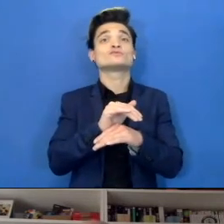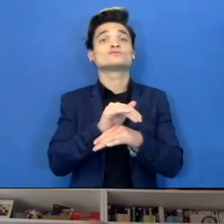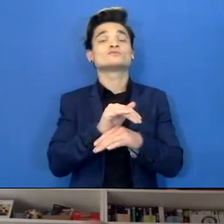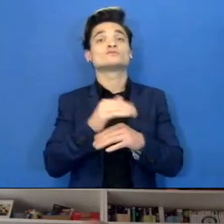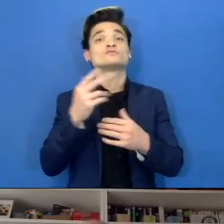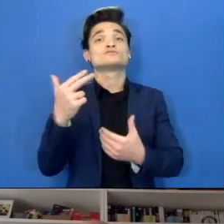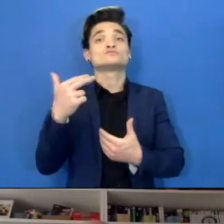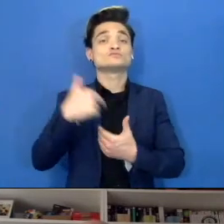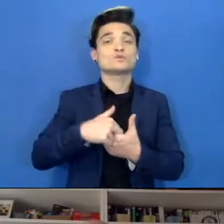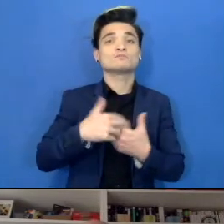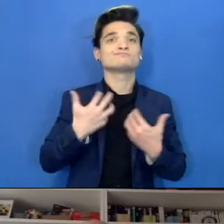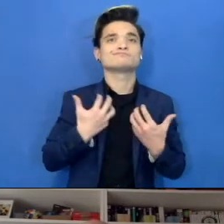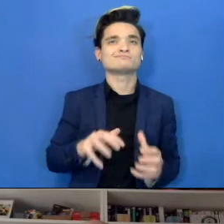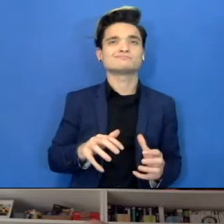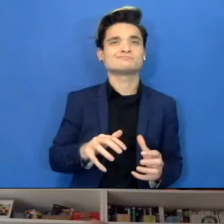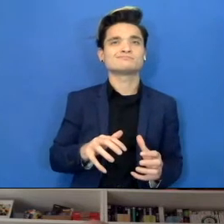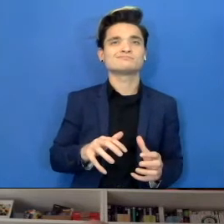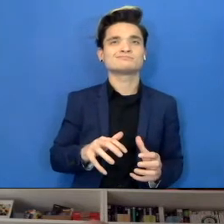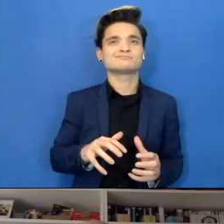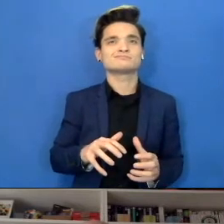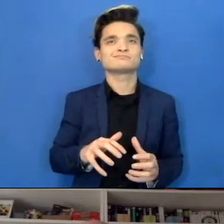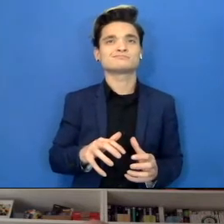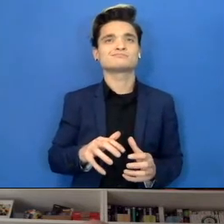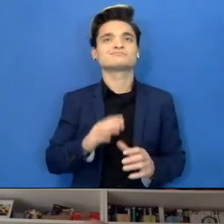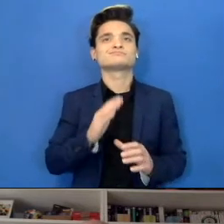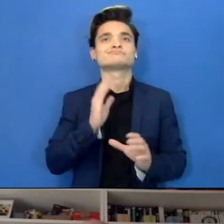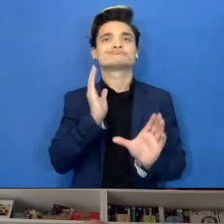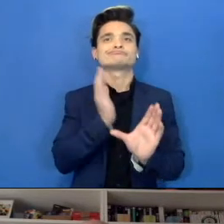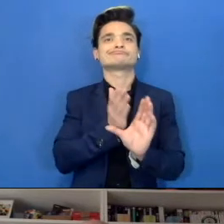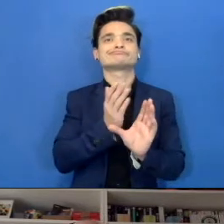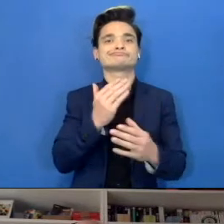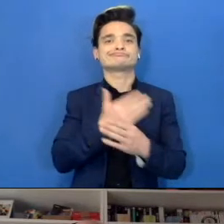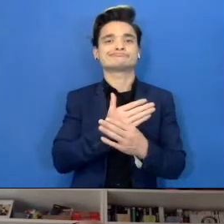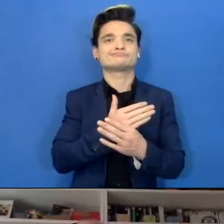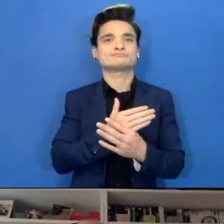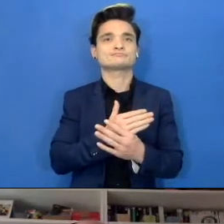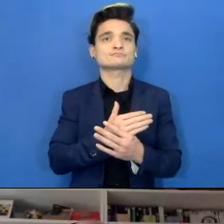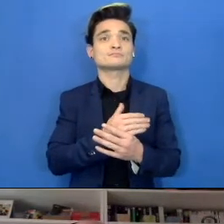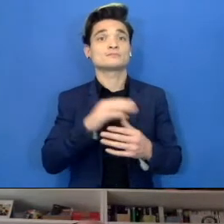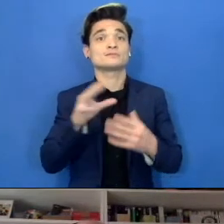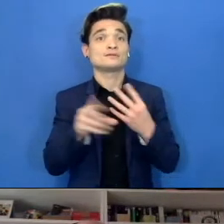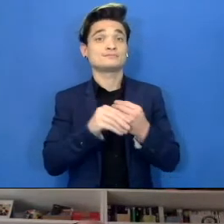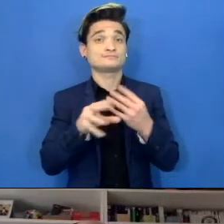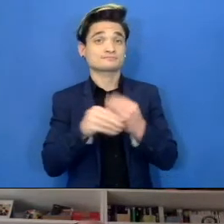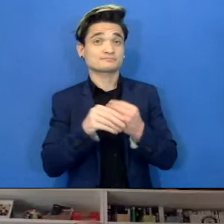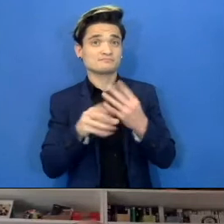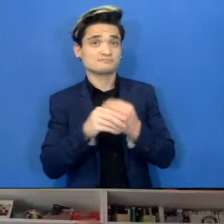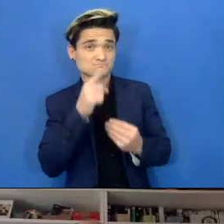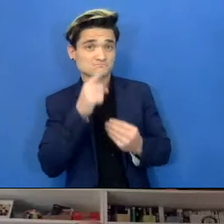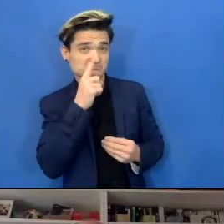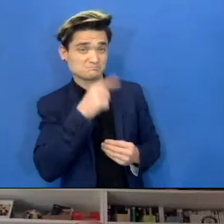So power dynamics. Can I add one more maybe, Simone? Yeah, sure. I wonder if there's also a cultural context